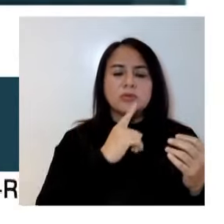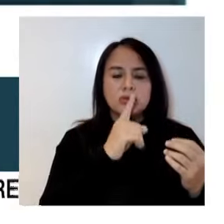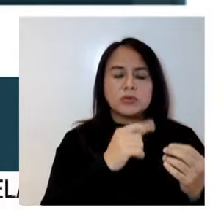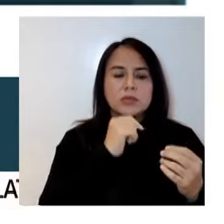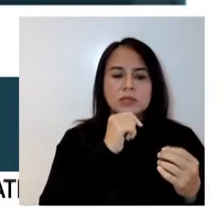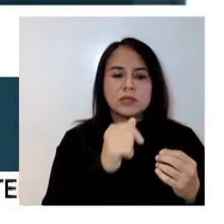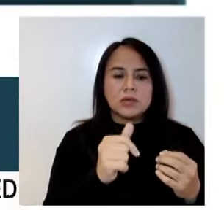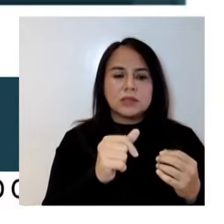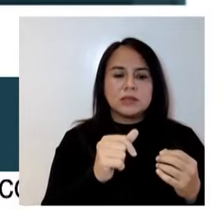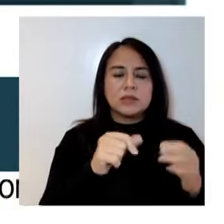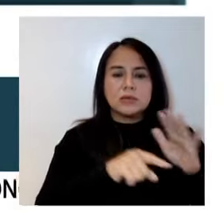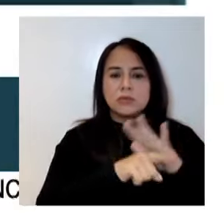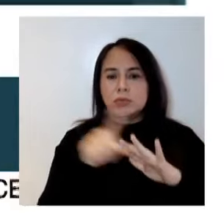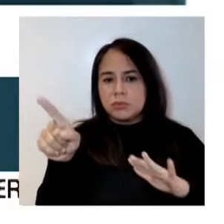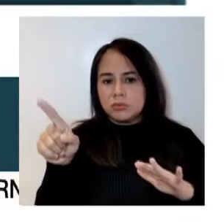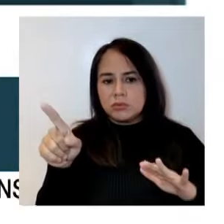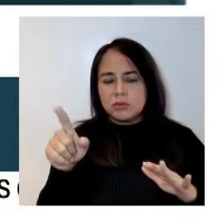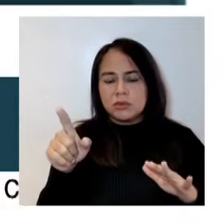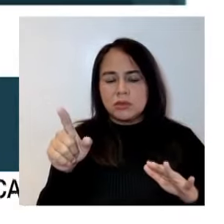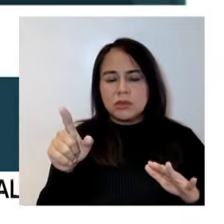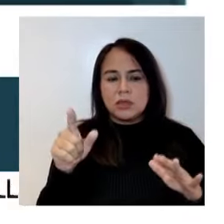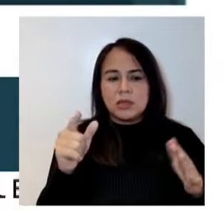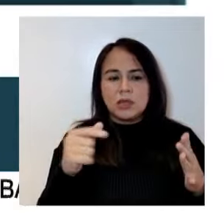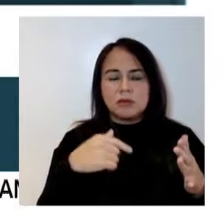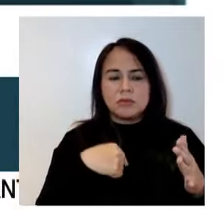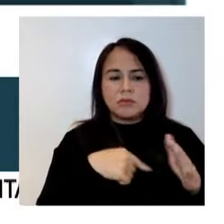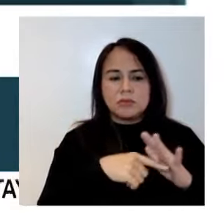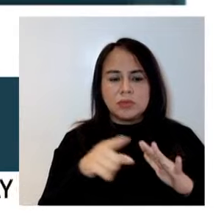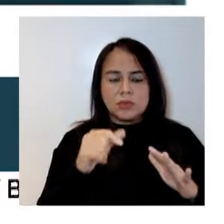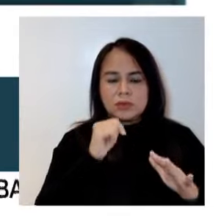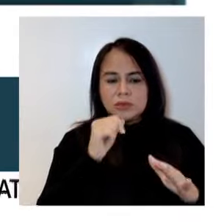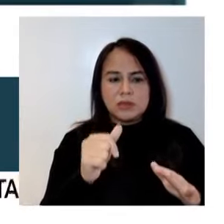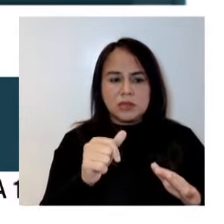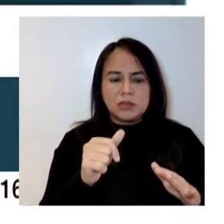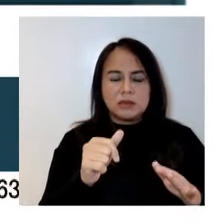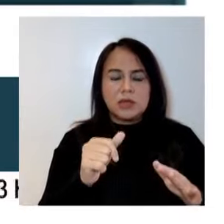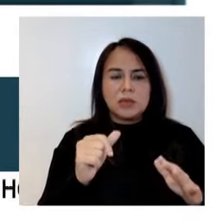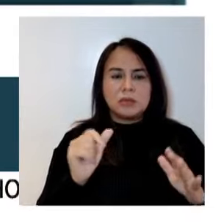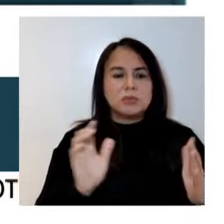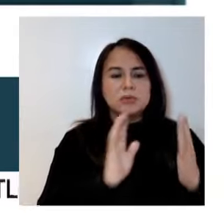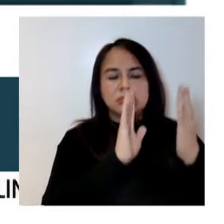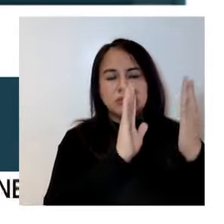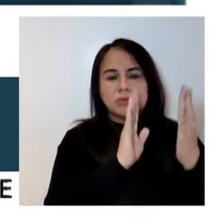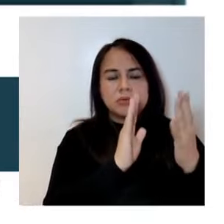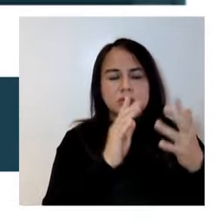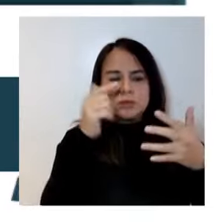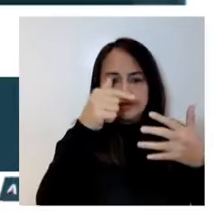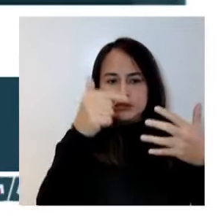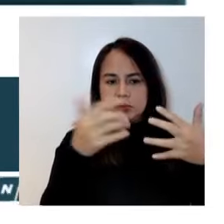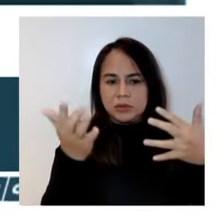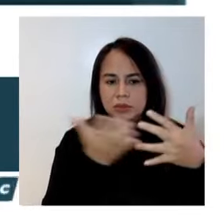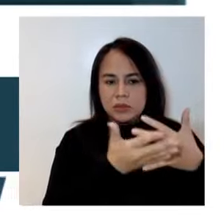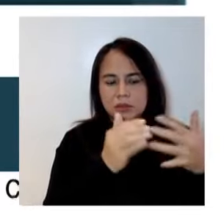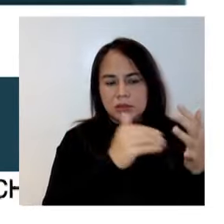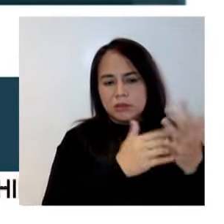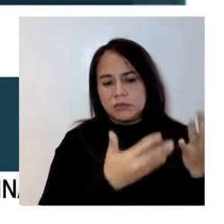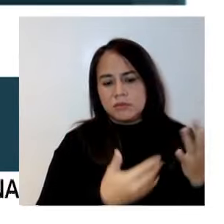just disappear and become a fugitive and not face the charges against him or the allegations against him,